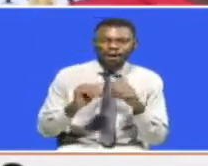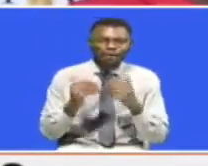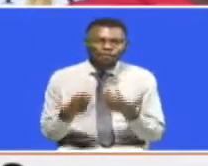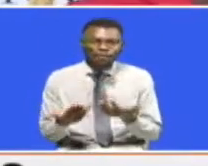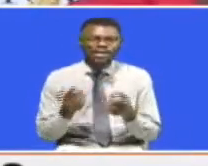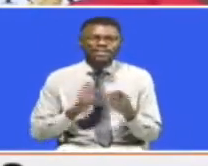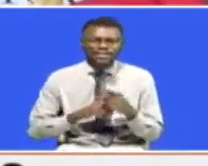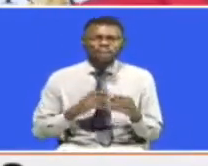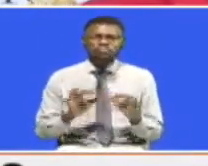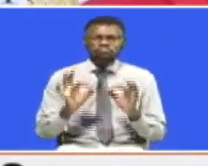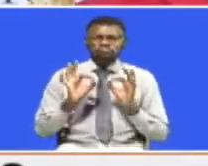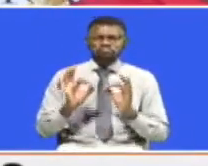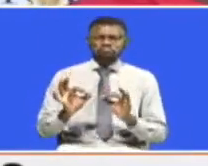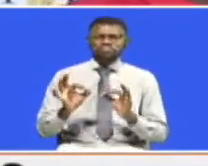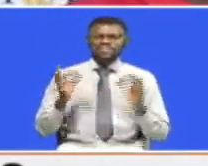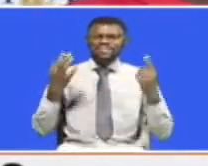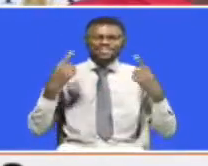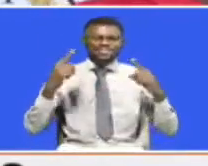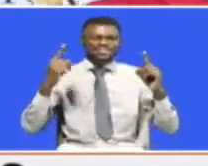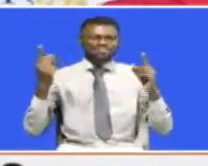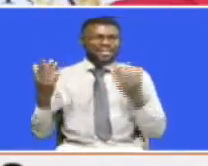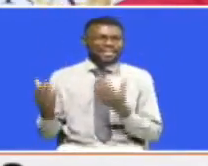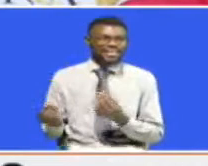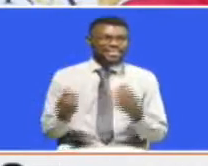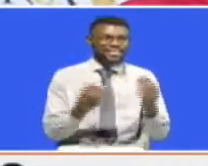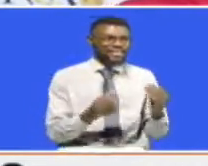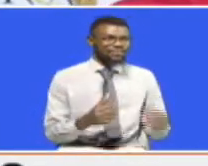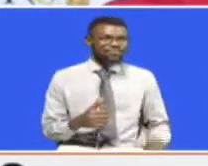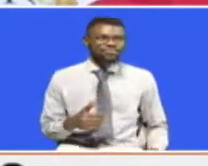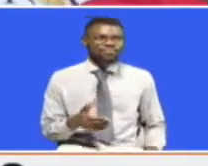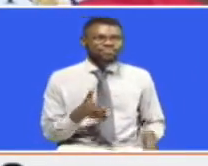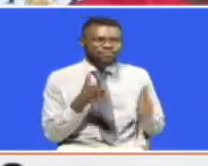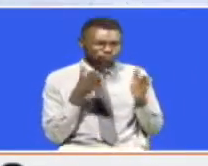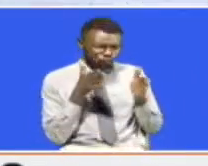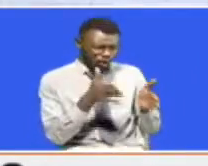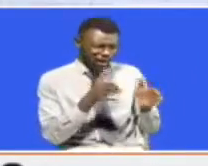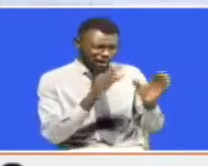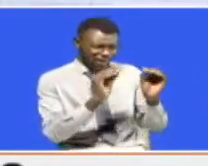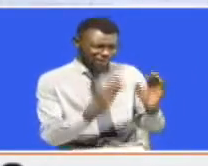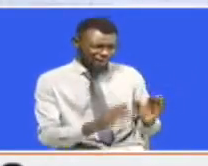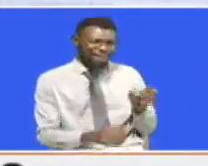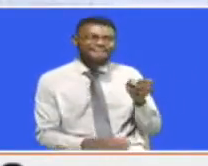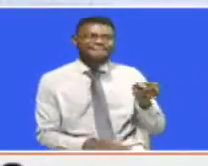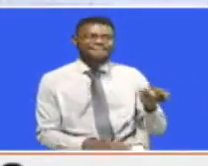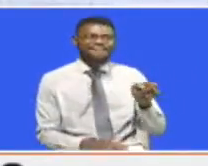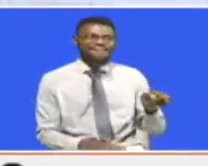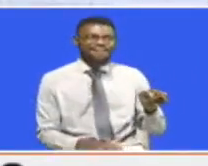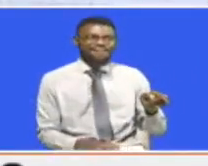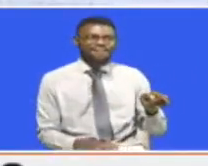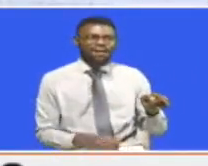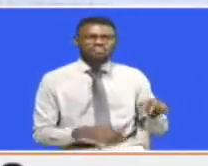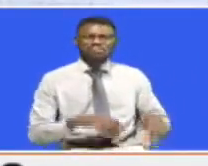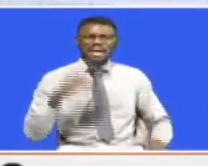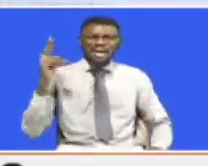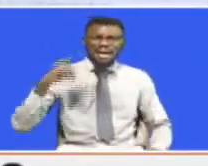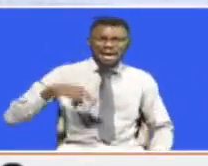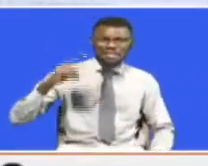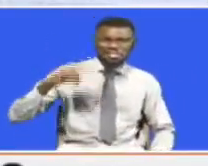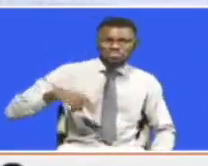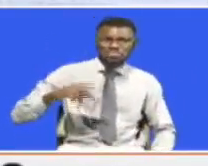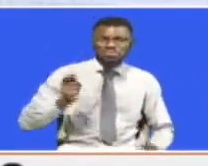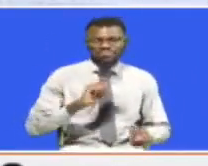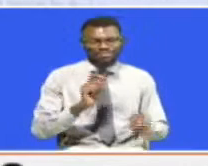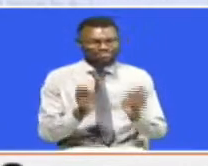is done, then we have it all done well. So for me, centerpiece, the teacher. Let's change our attitude,